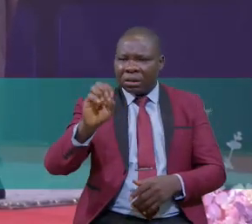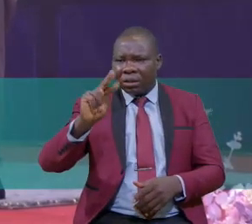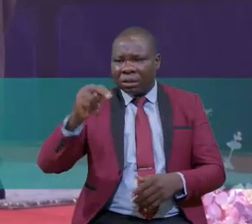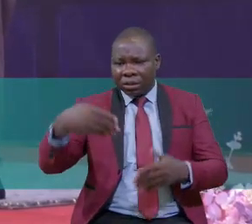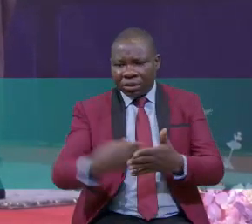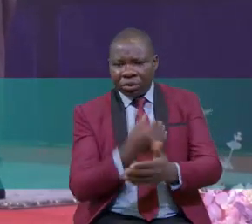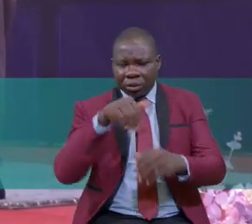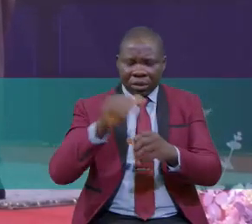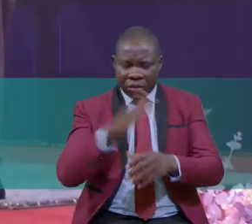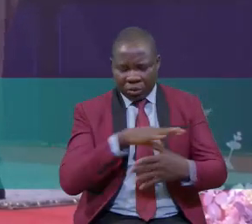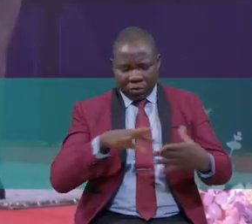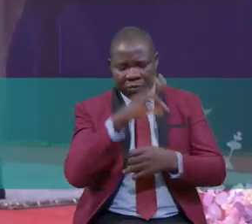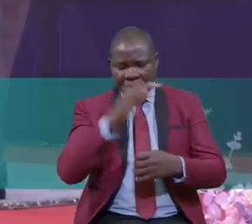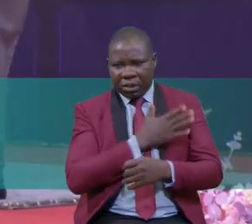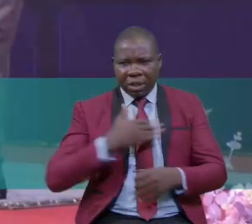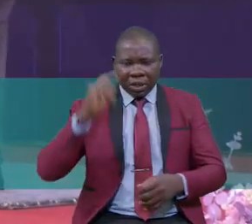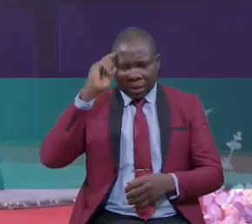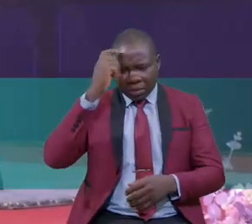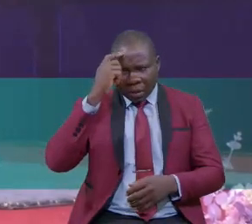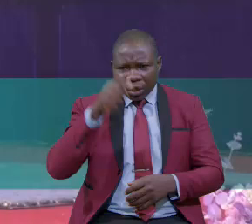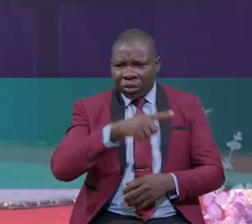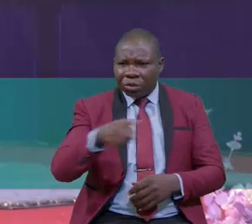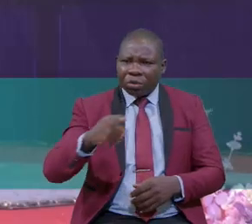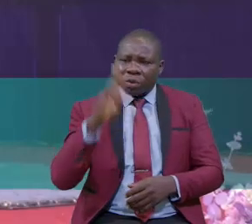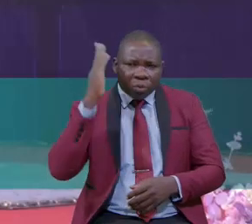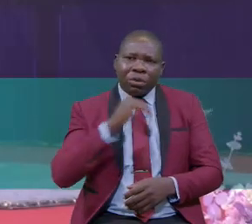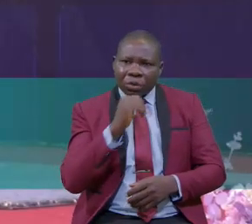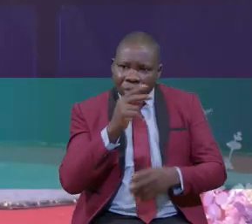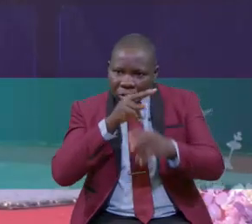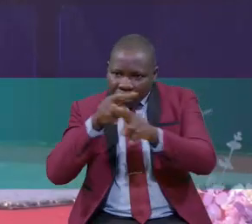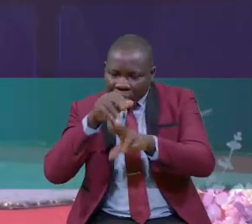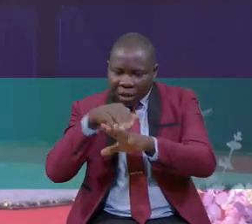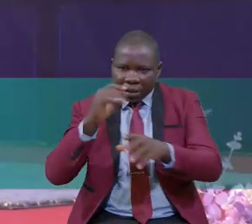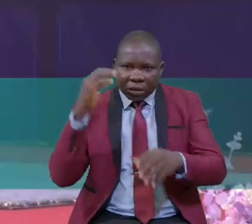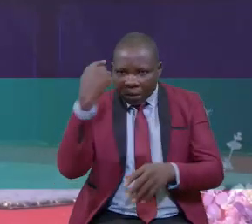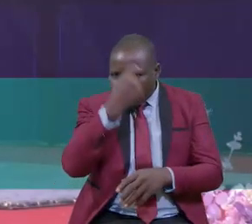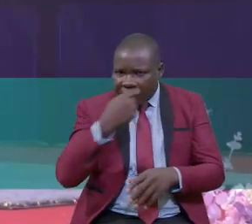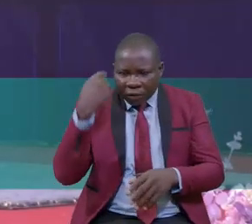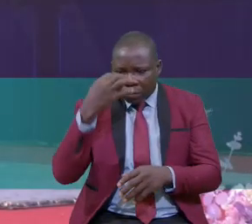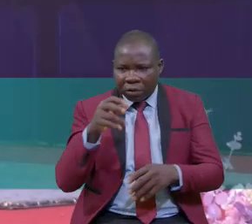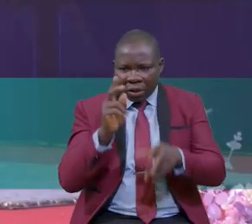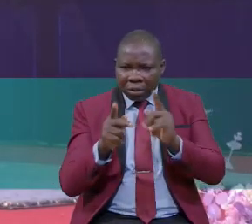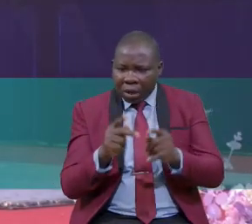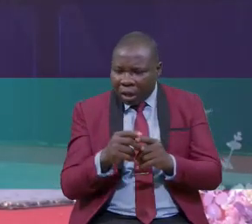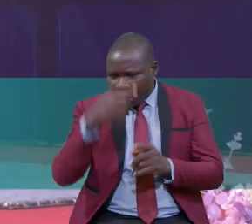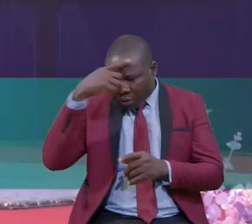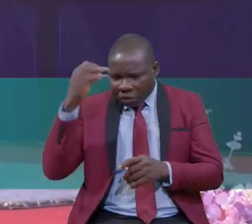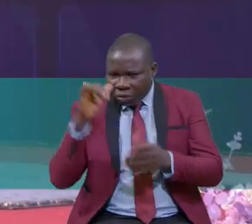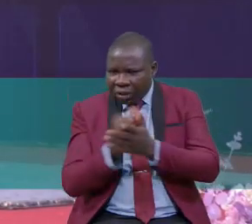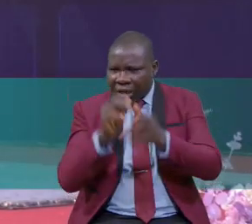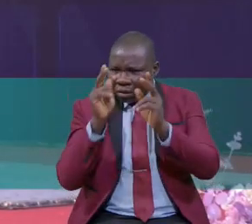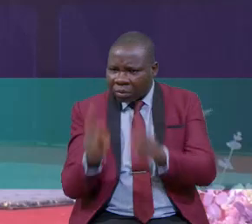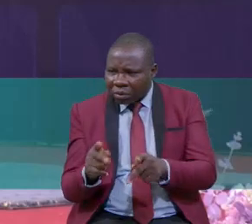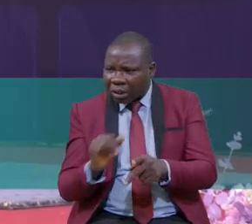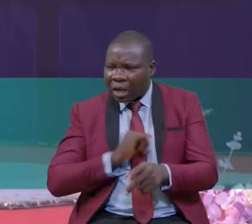say that because of that person. I dare not go that direction because of that person. Then you realize Christ was not like